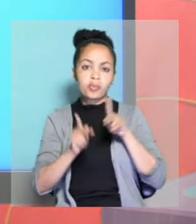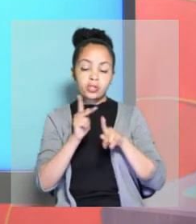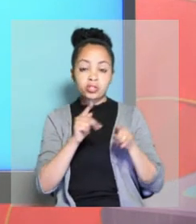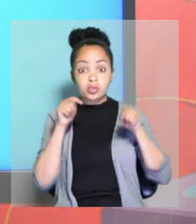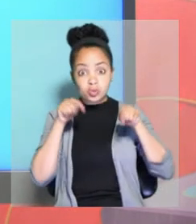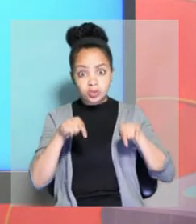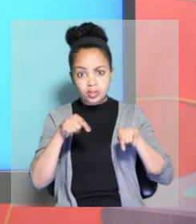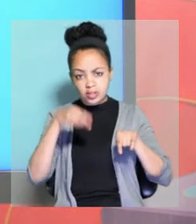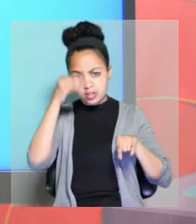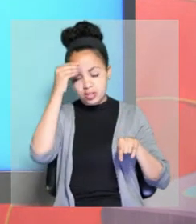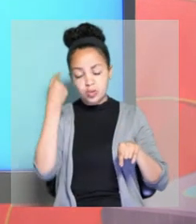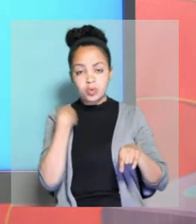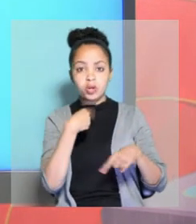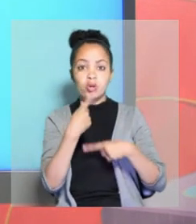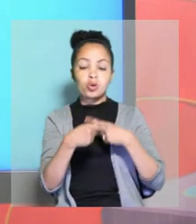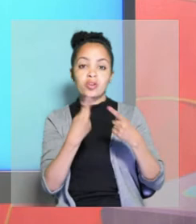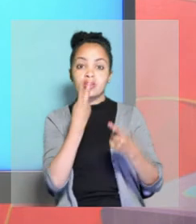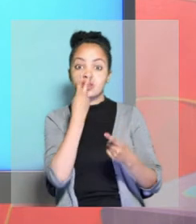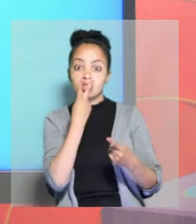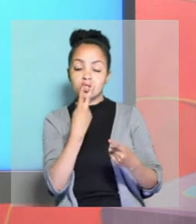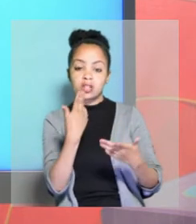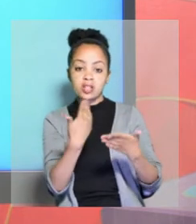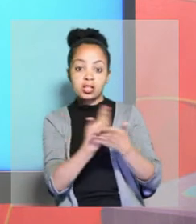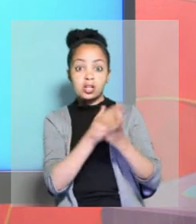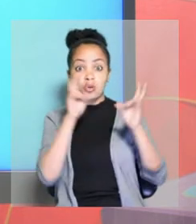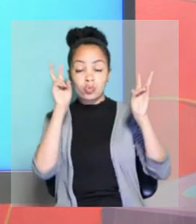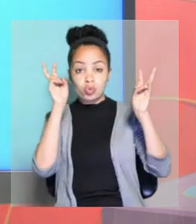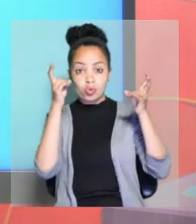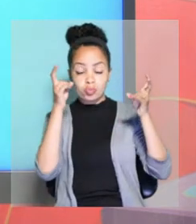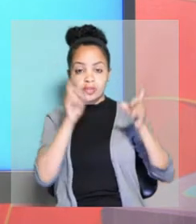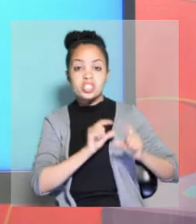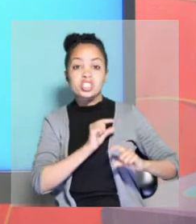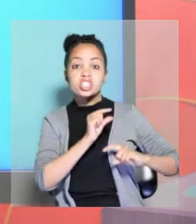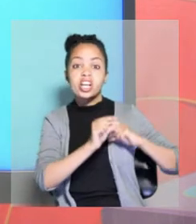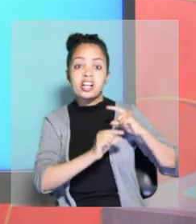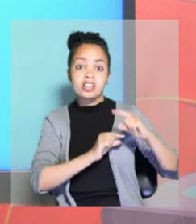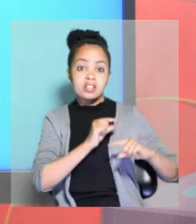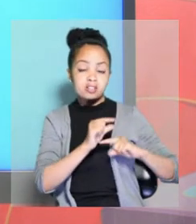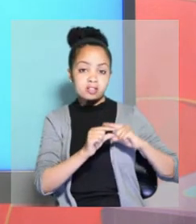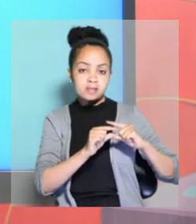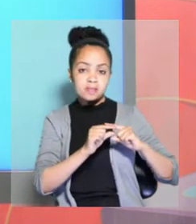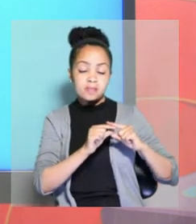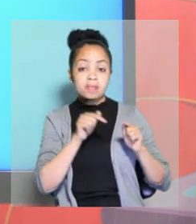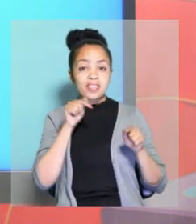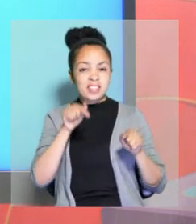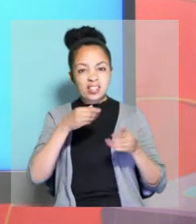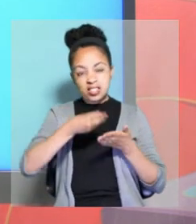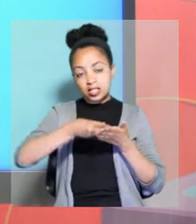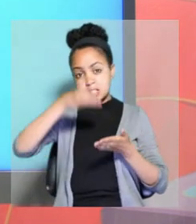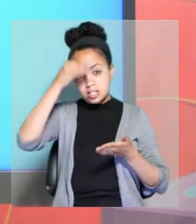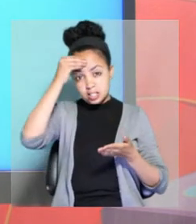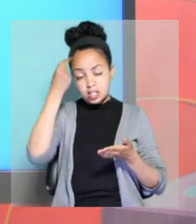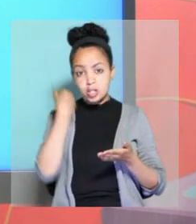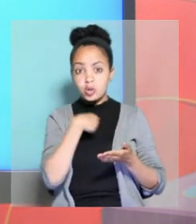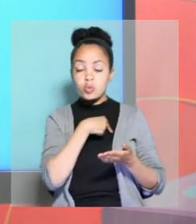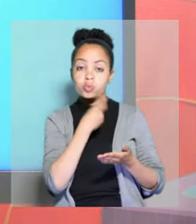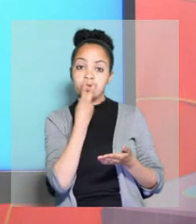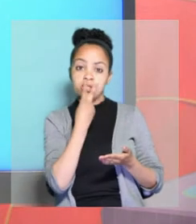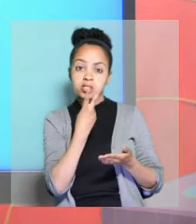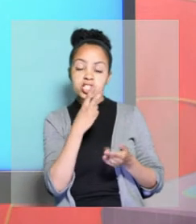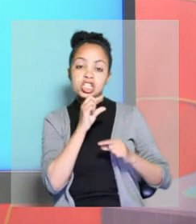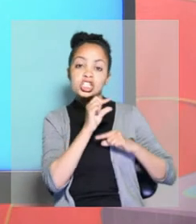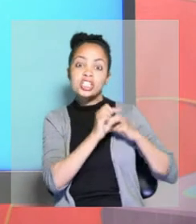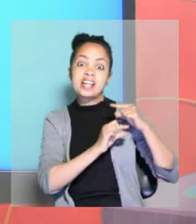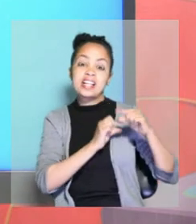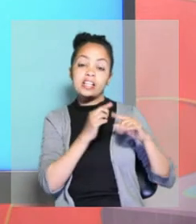lesson, we will going to see the new topic, genetics. Under this lesson, we will see